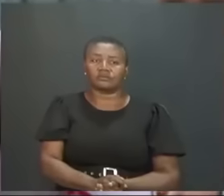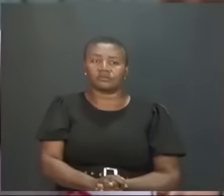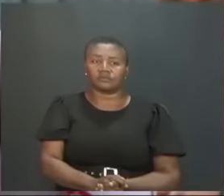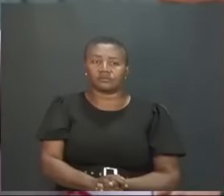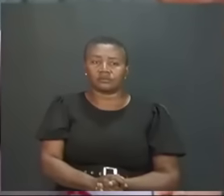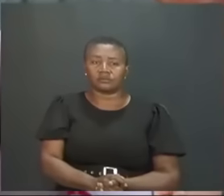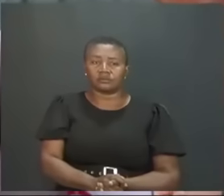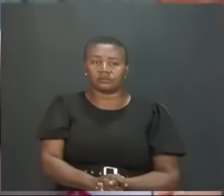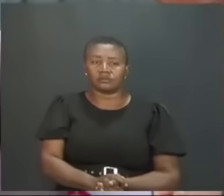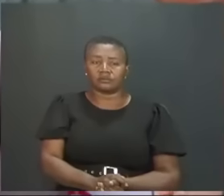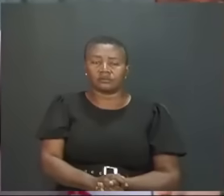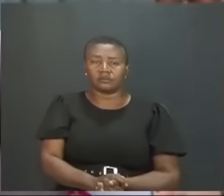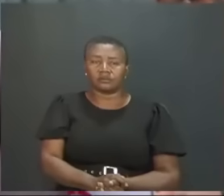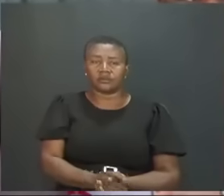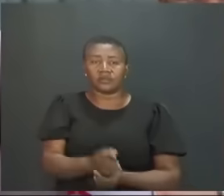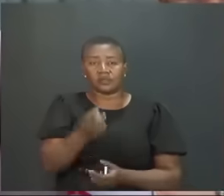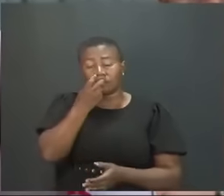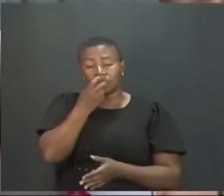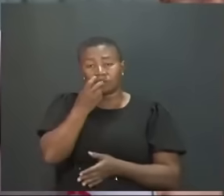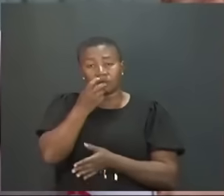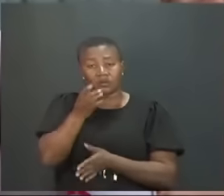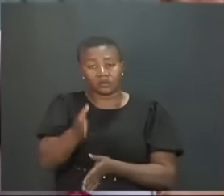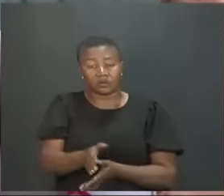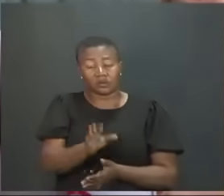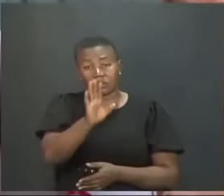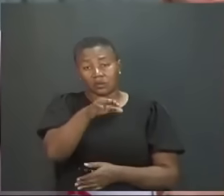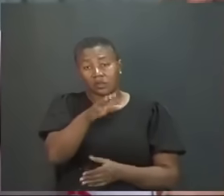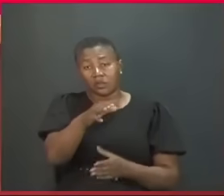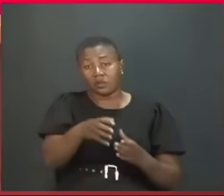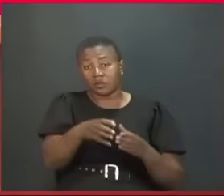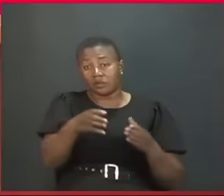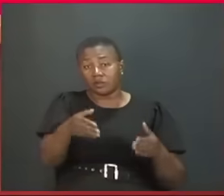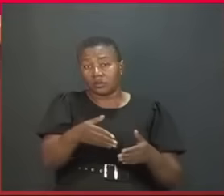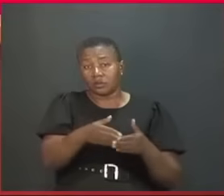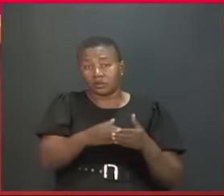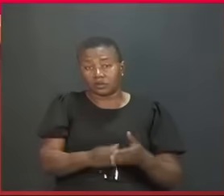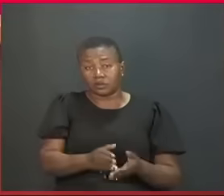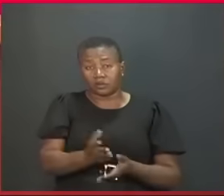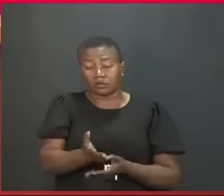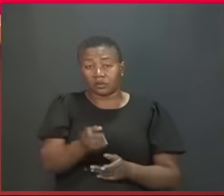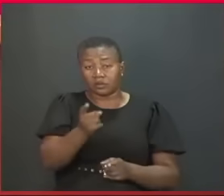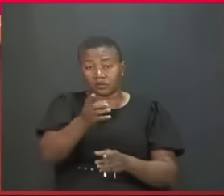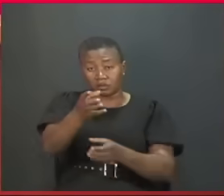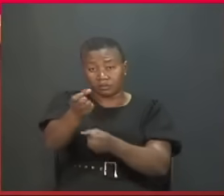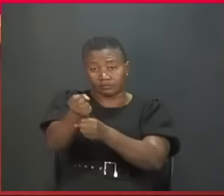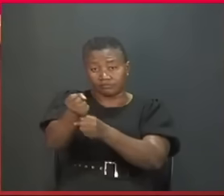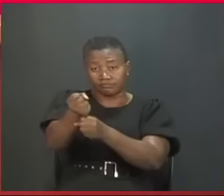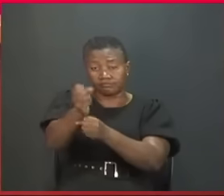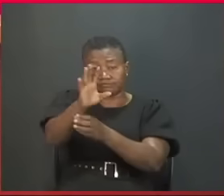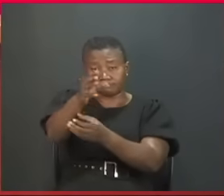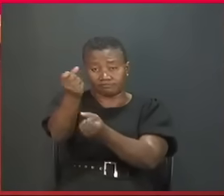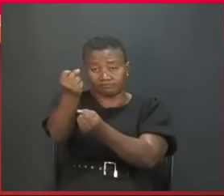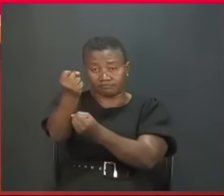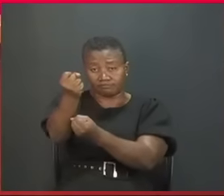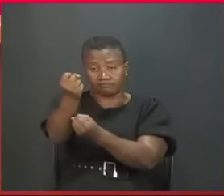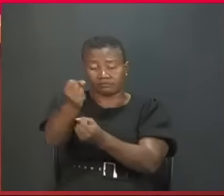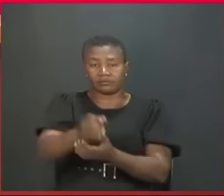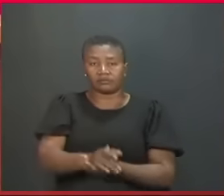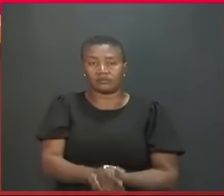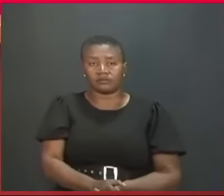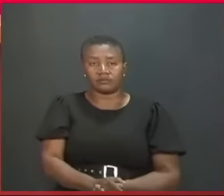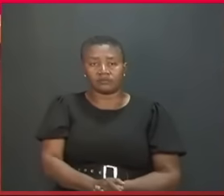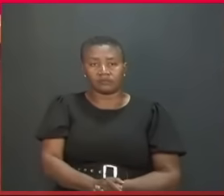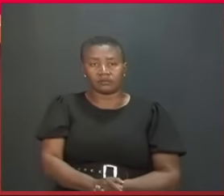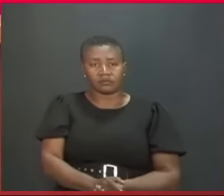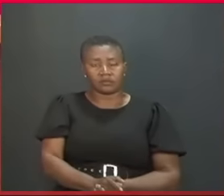Mr. Speaker. Honorable Majority Leader. Yeah, just Mr. a Speaker. minute. Mr. Speaker. Just a minute.